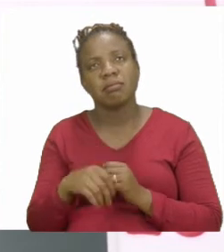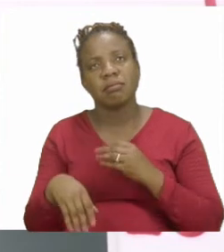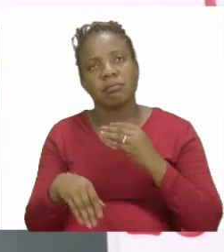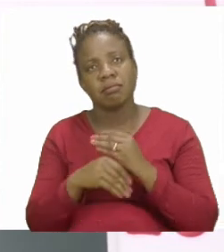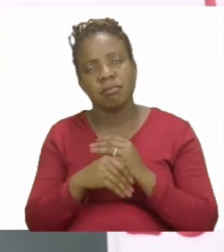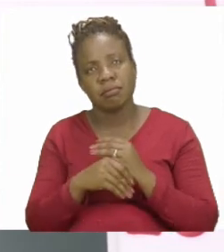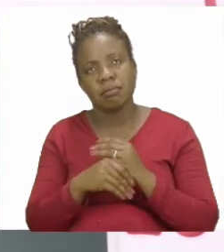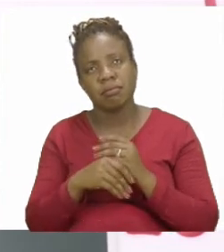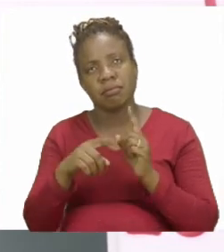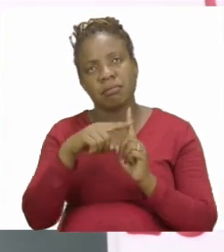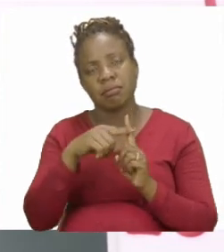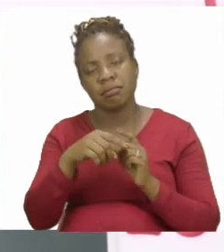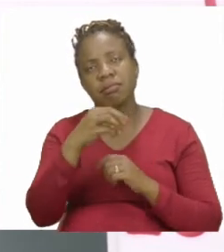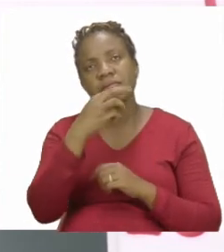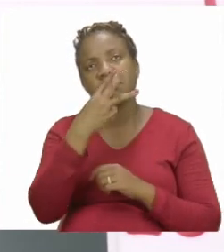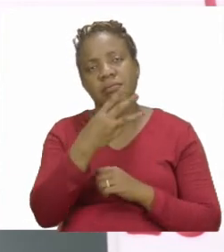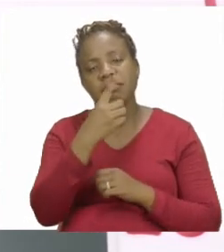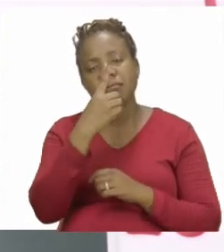313 equals